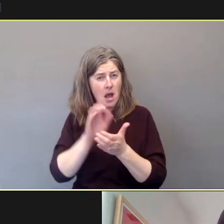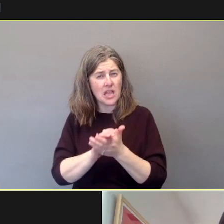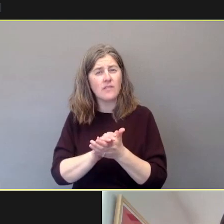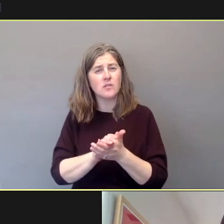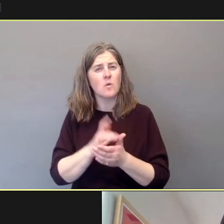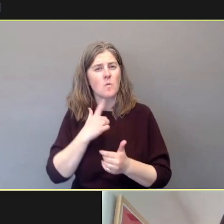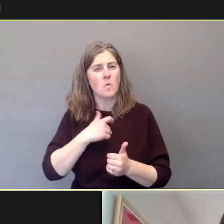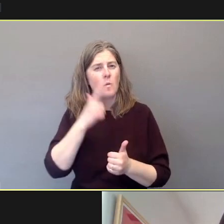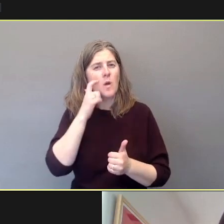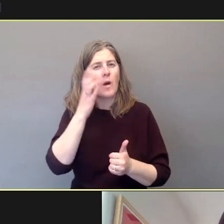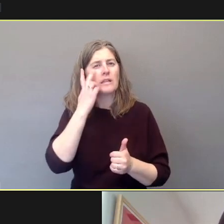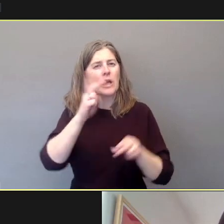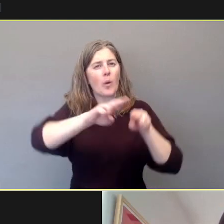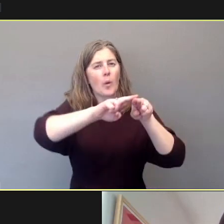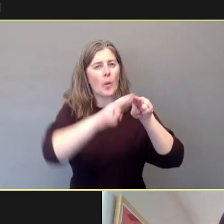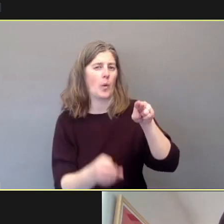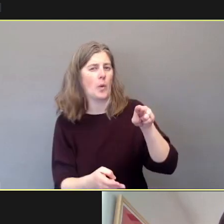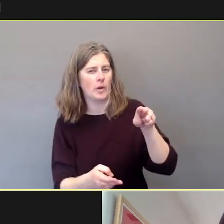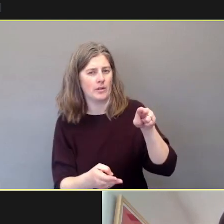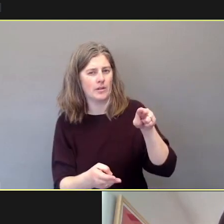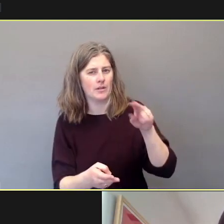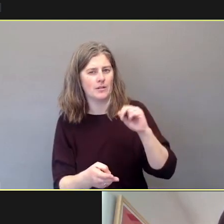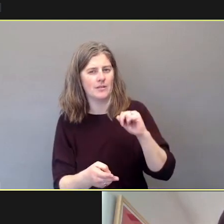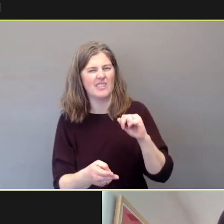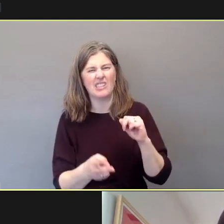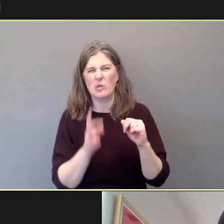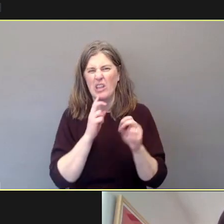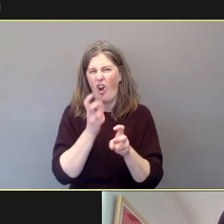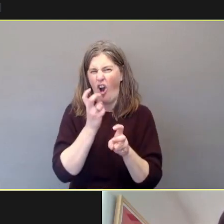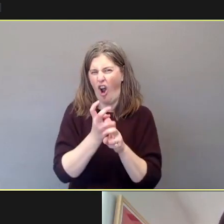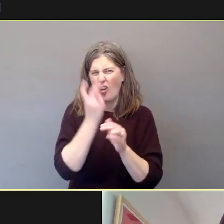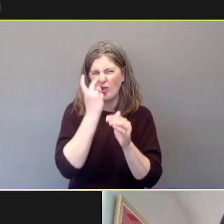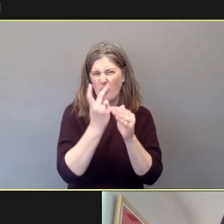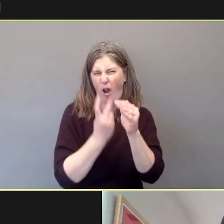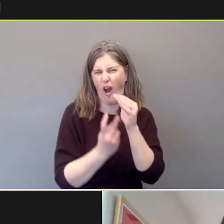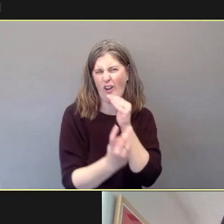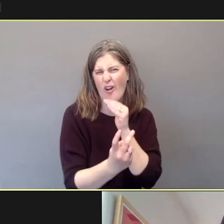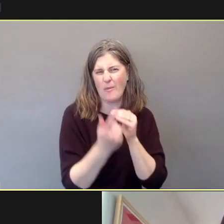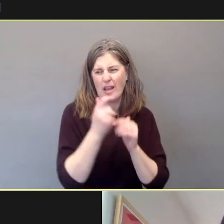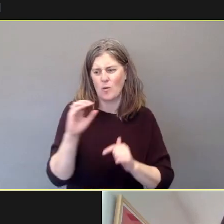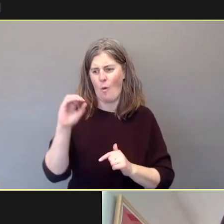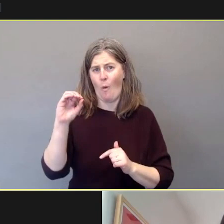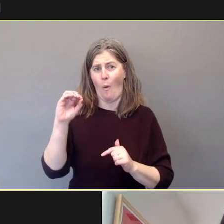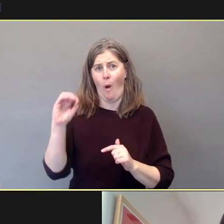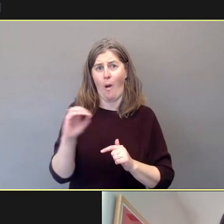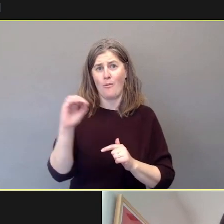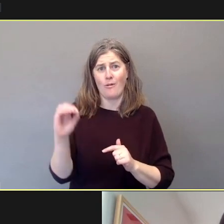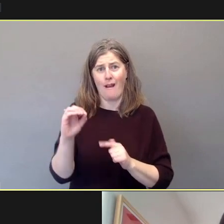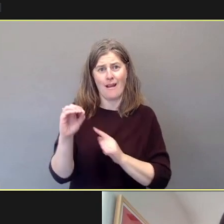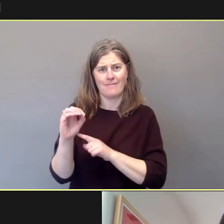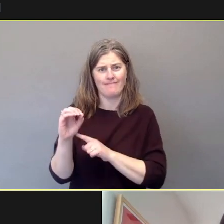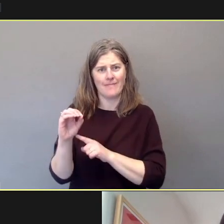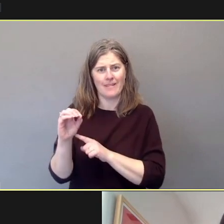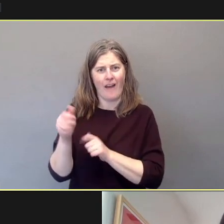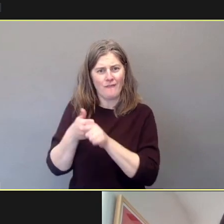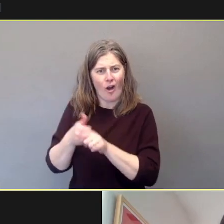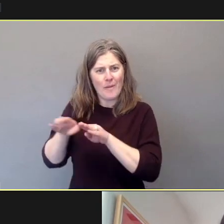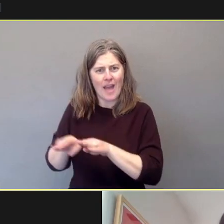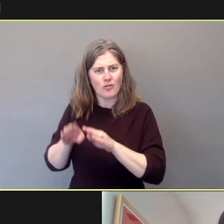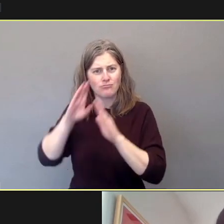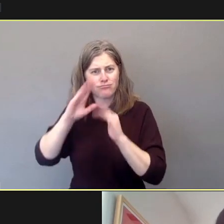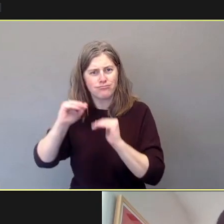in cases soon, although this is a hard time to model because Omicron has not behaved like any